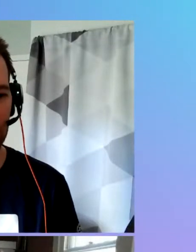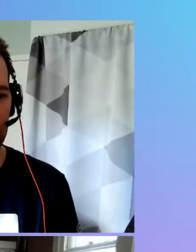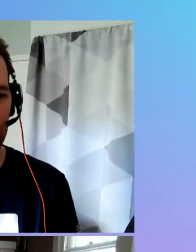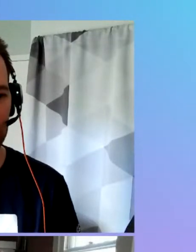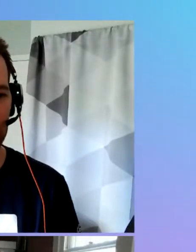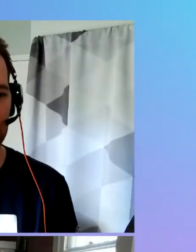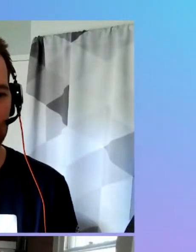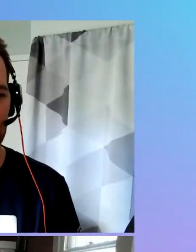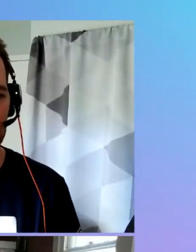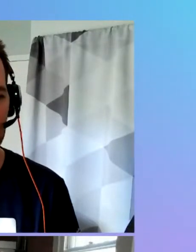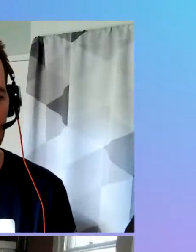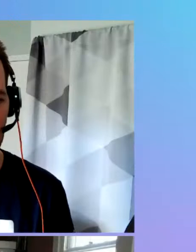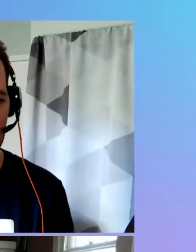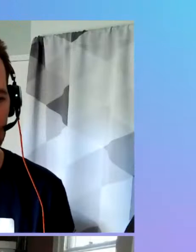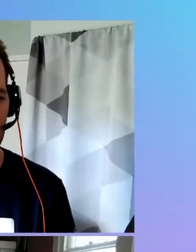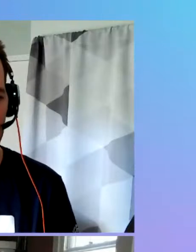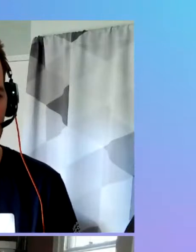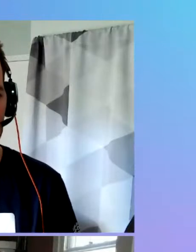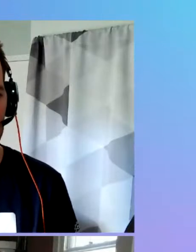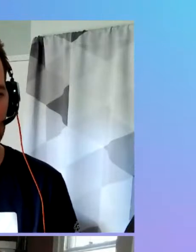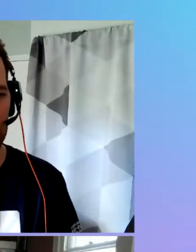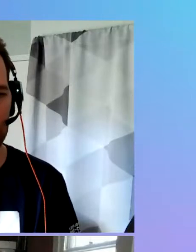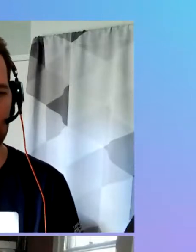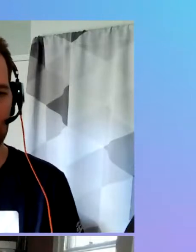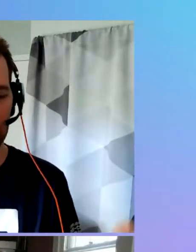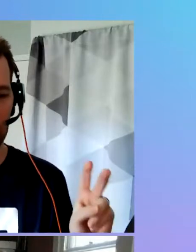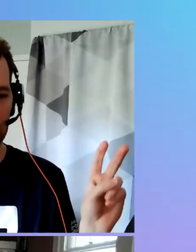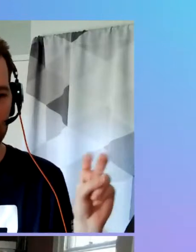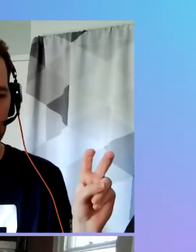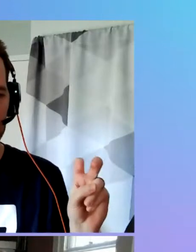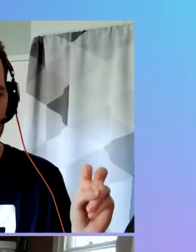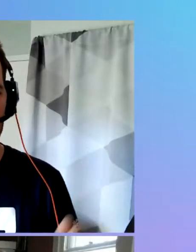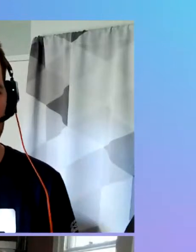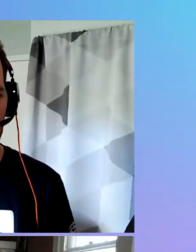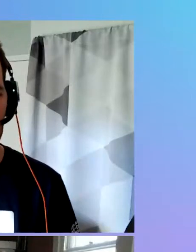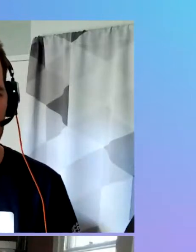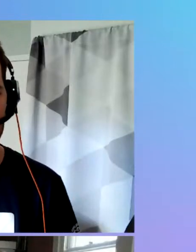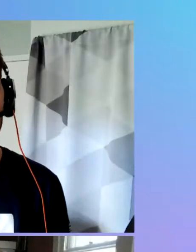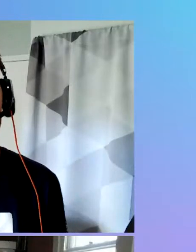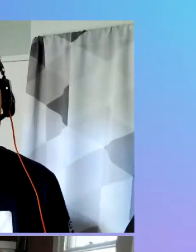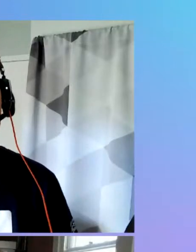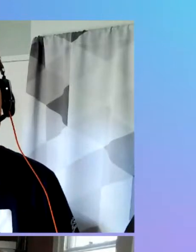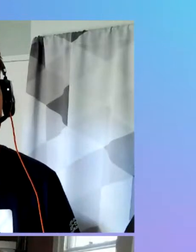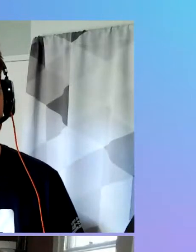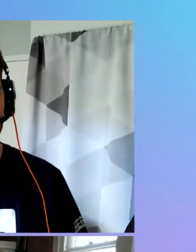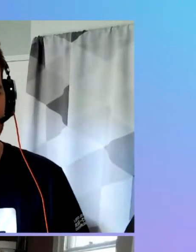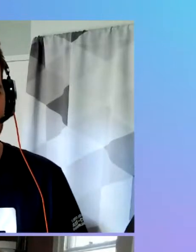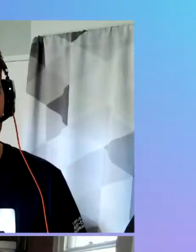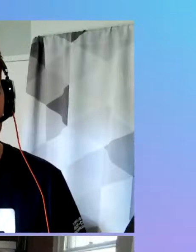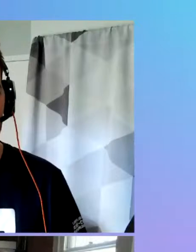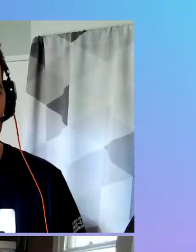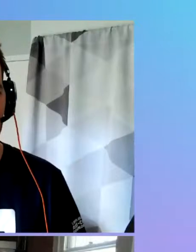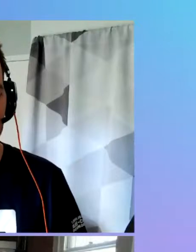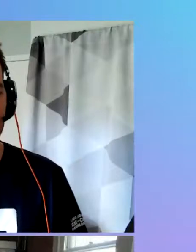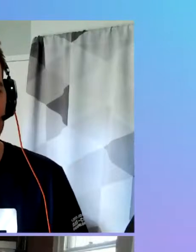had strict accessibility roles at previous jobs? And accessibility is in quotes.